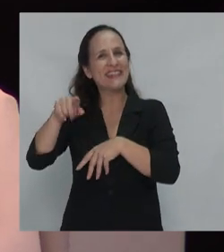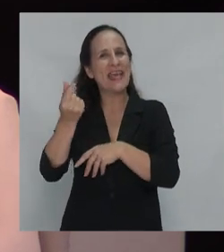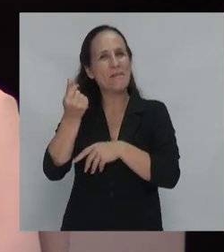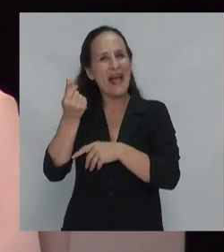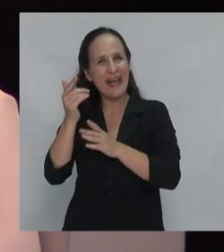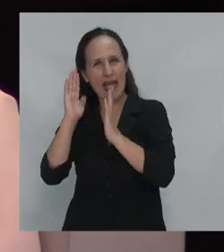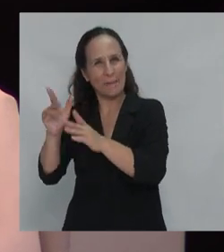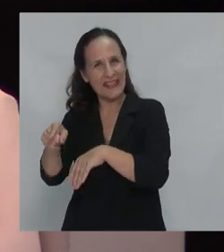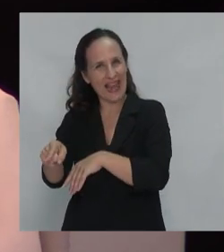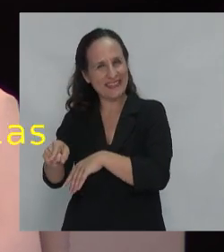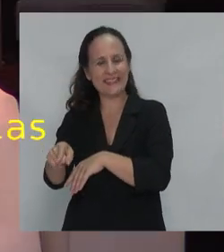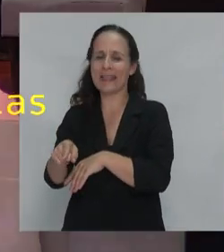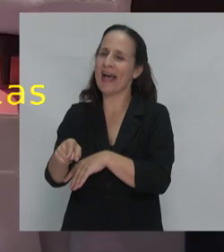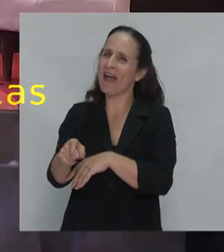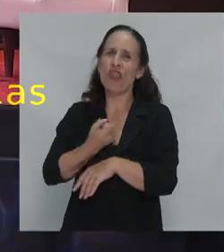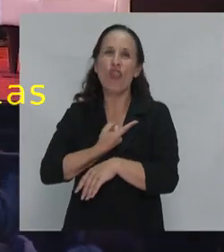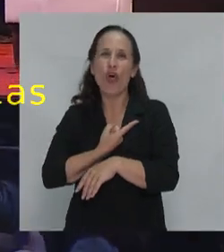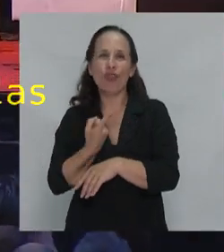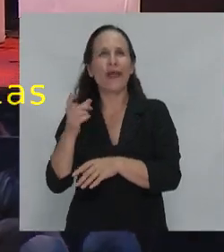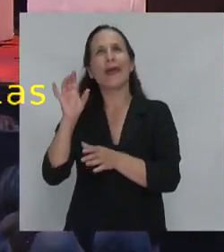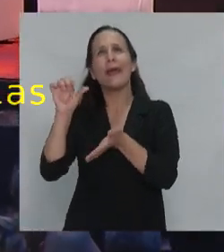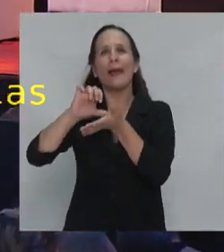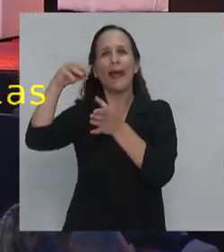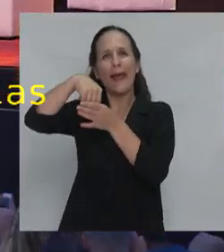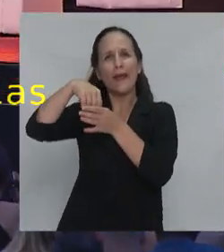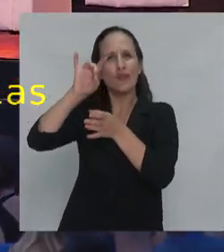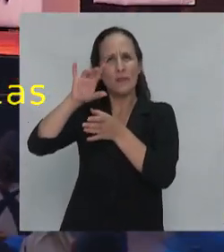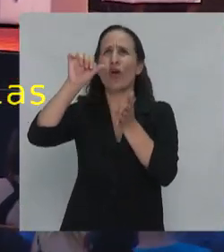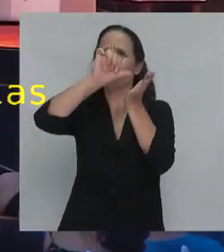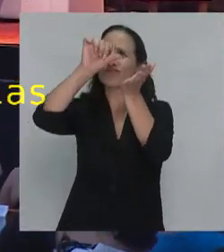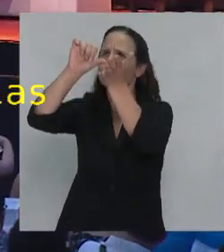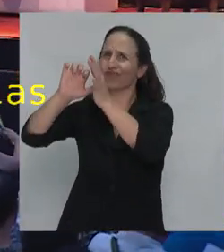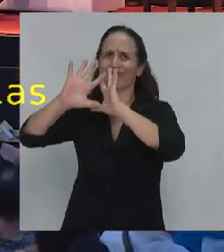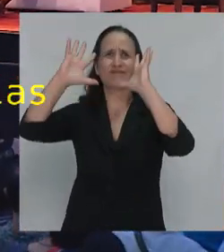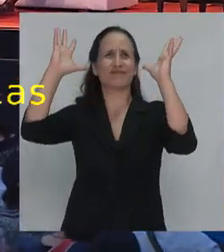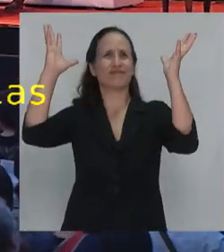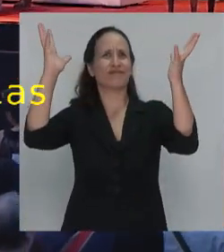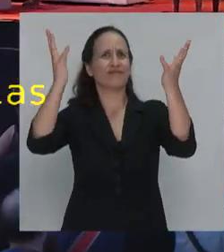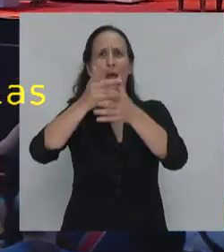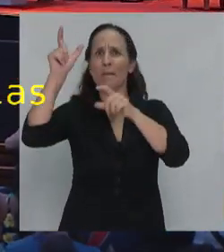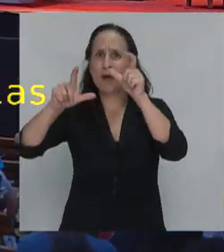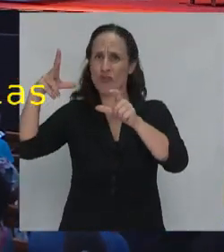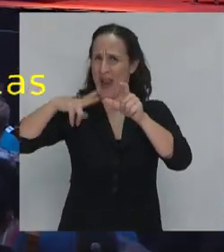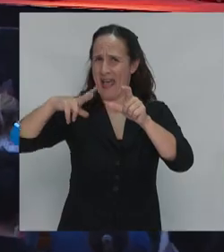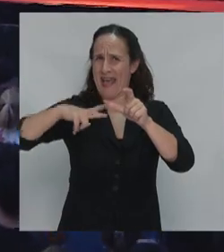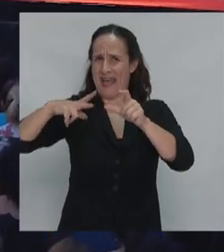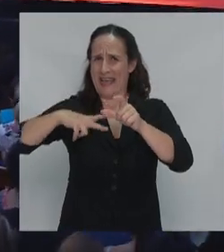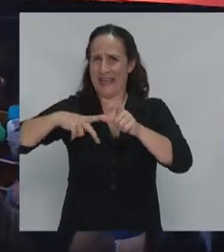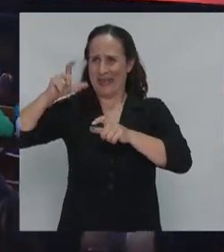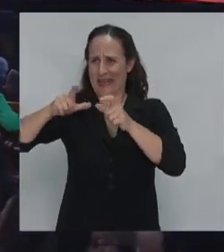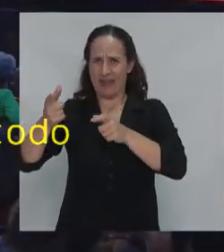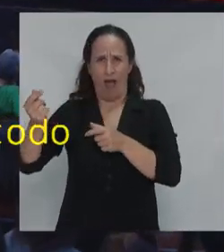within national borders. The rich have gone and written global rules that make it easy for